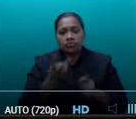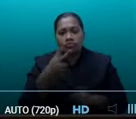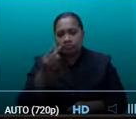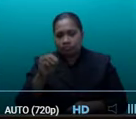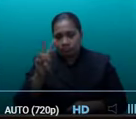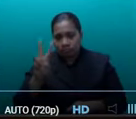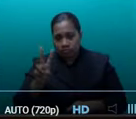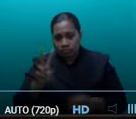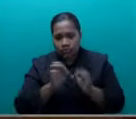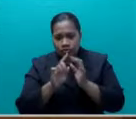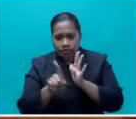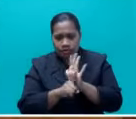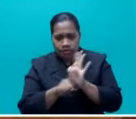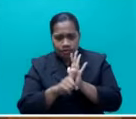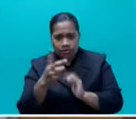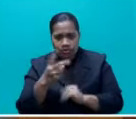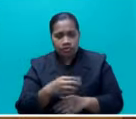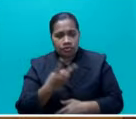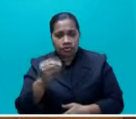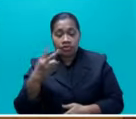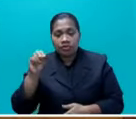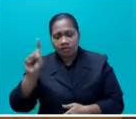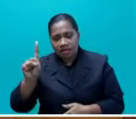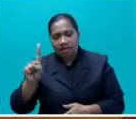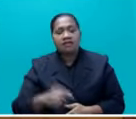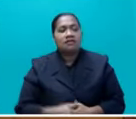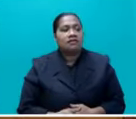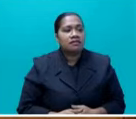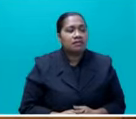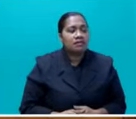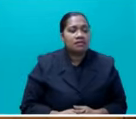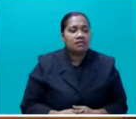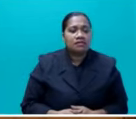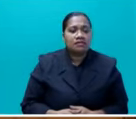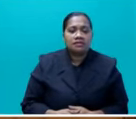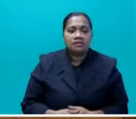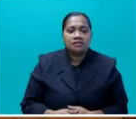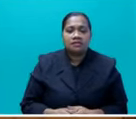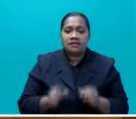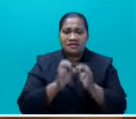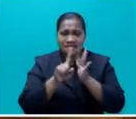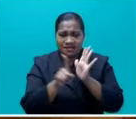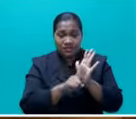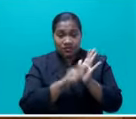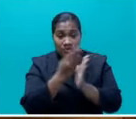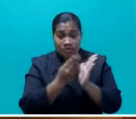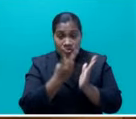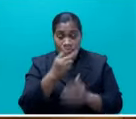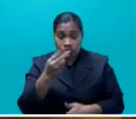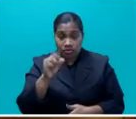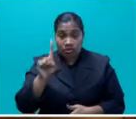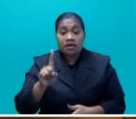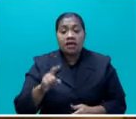Mr. Speaker, sir, which is evidently a consequential bill to the budget of 2020 and 2021, of which majority of the opposition side